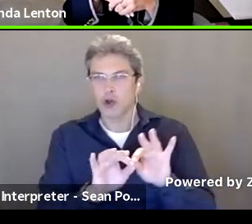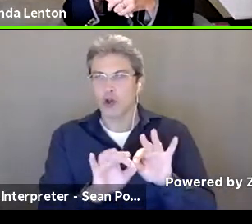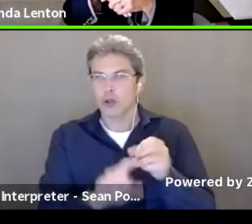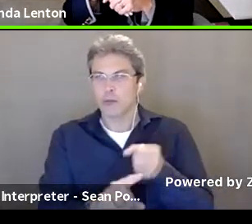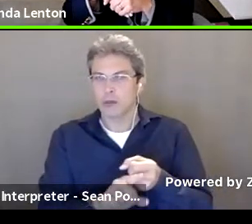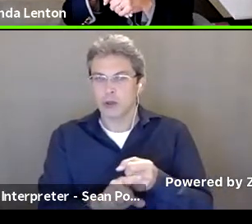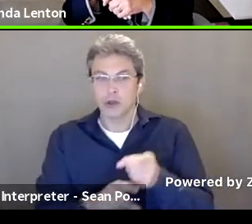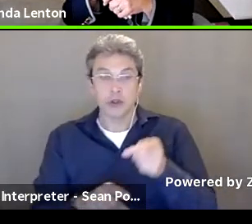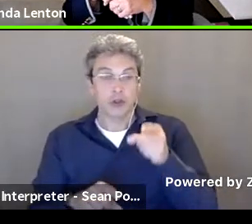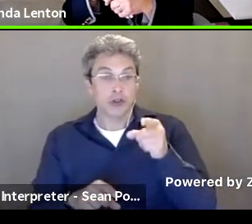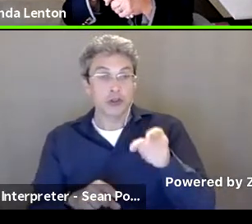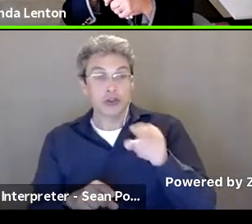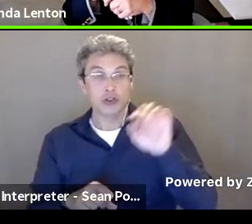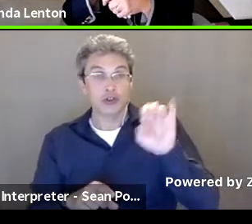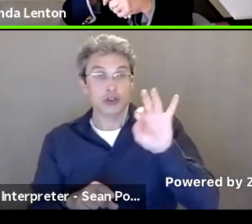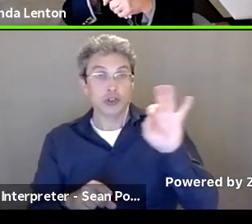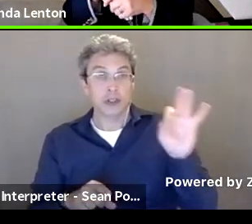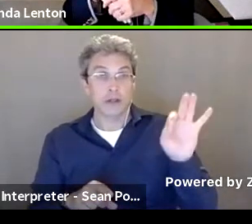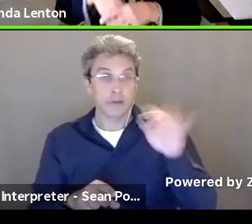Jeff could just let us know about the fund.